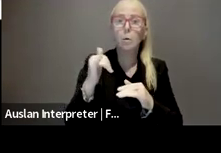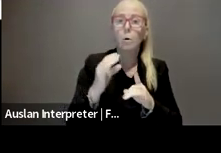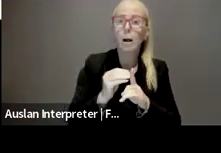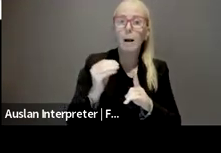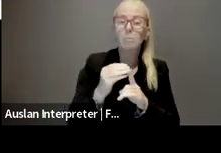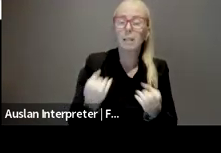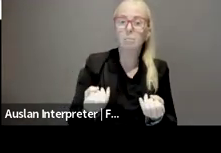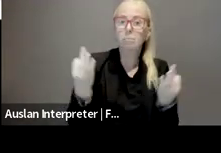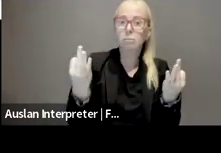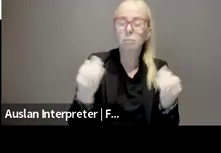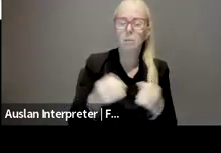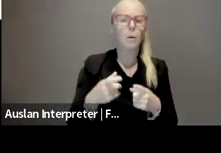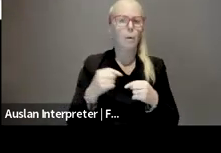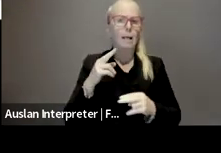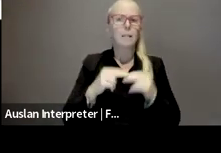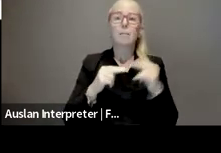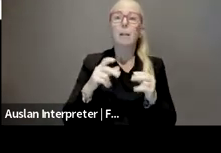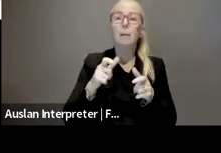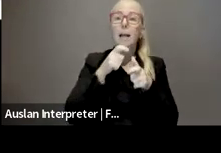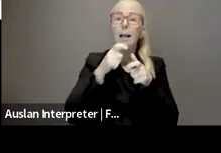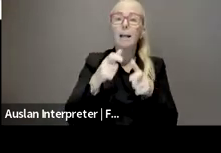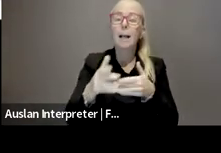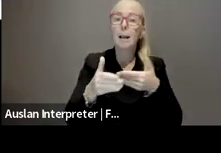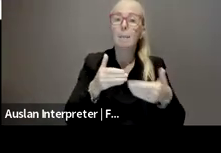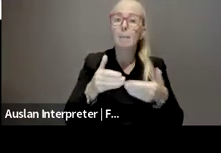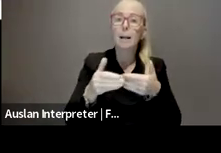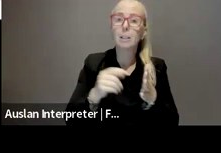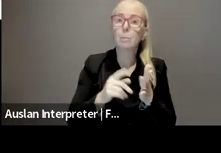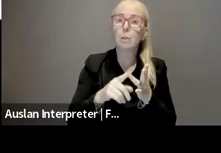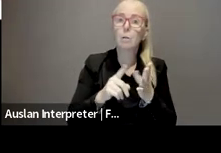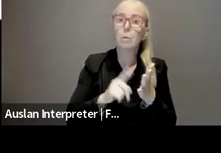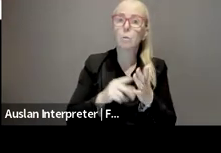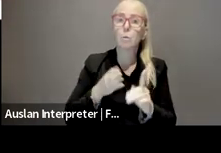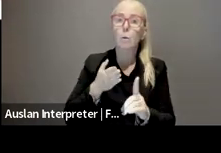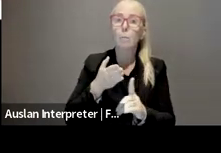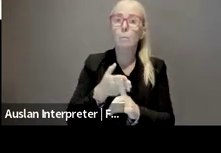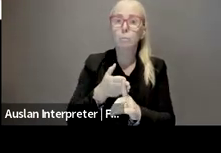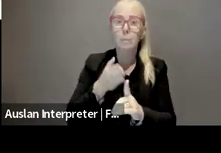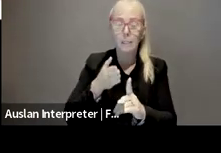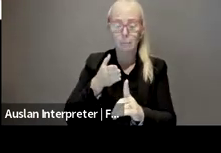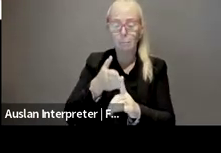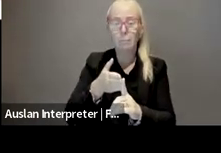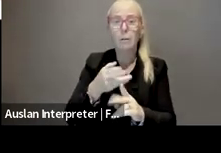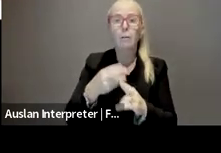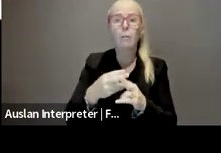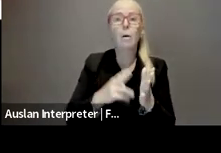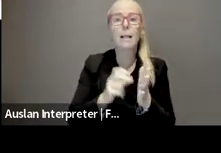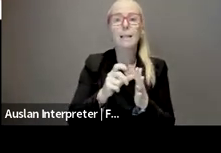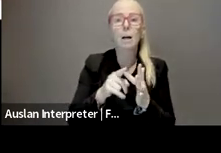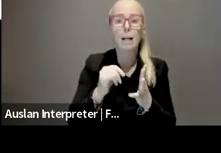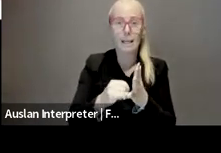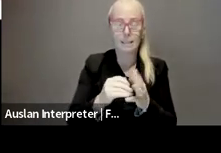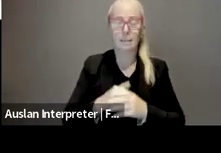We're building a care management tool that is purpose-built for the NDIS and aged care sector. Our technology will give small